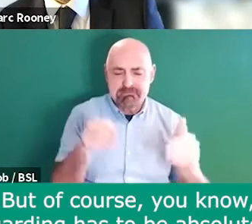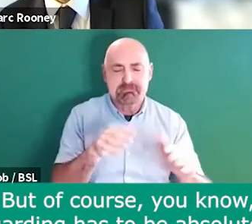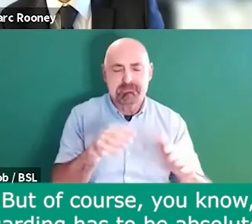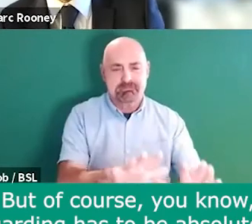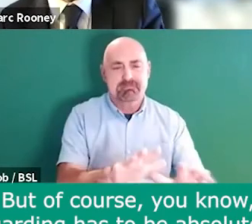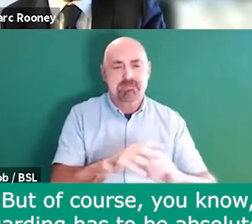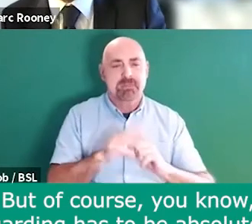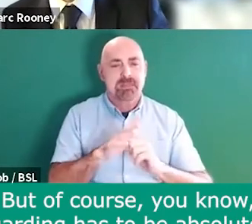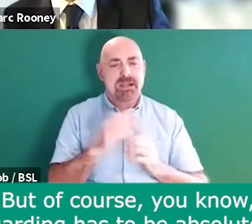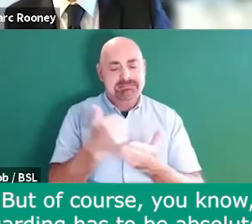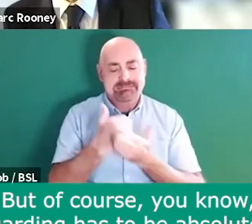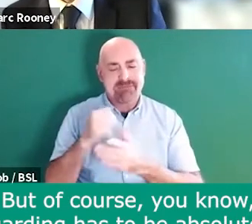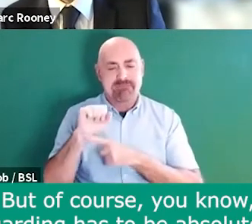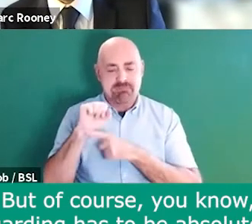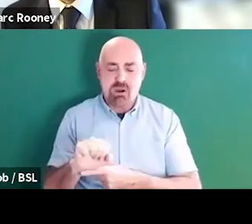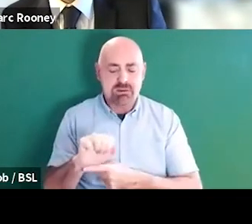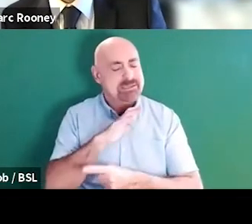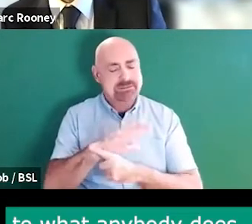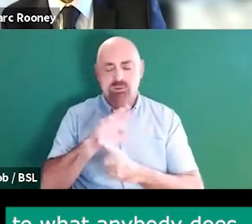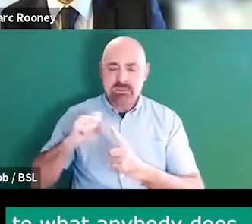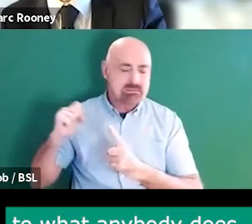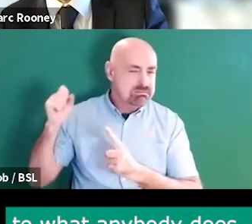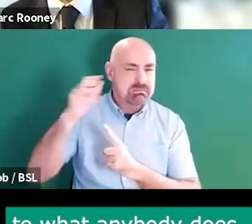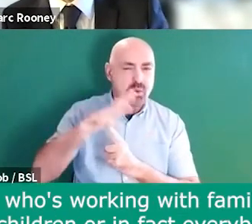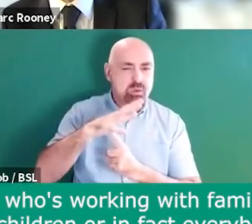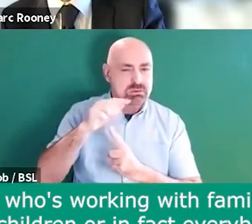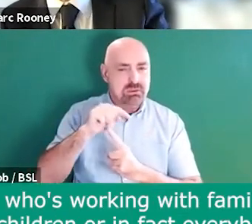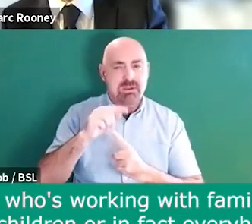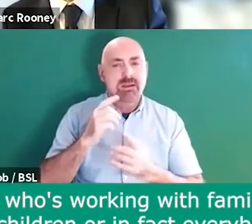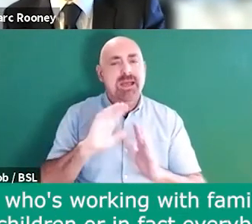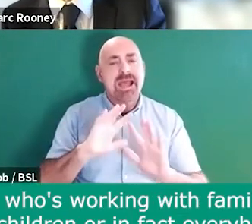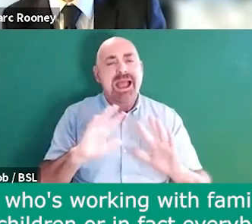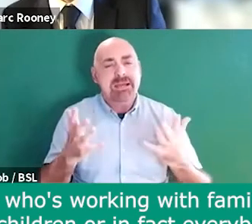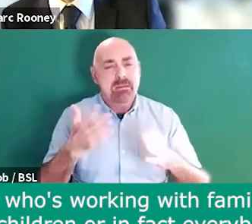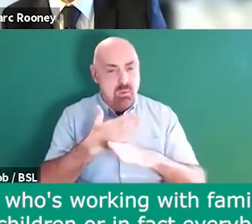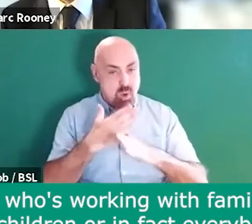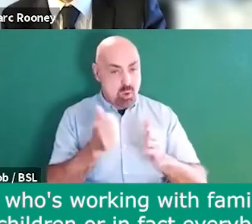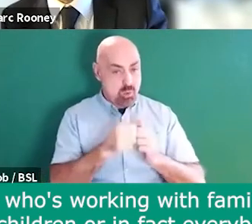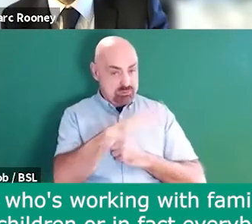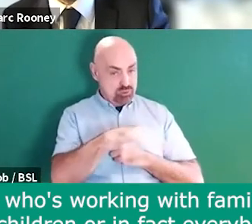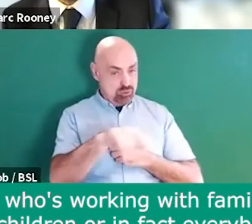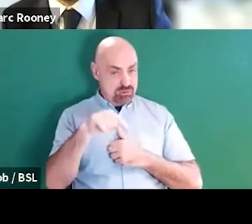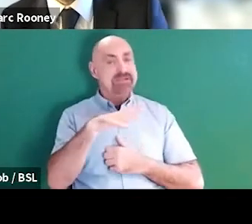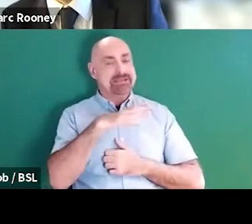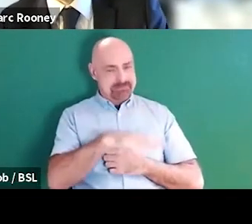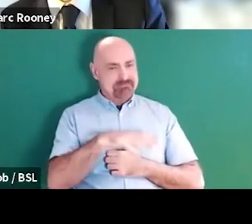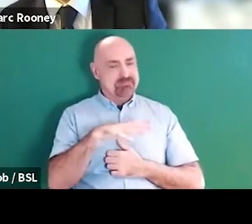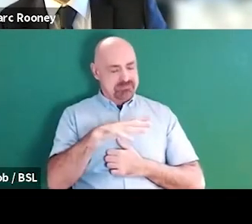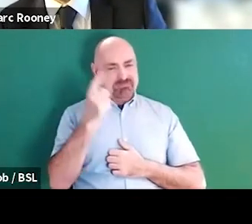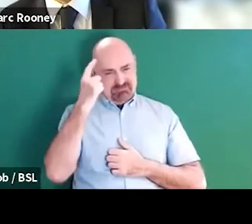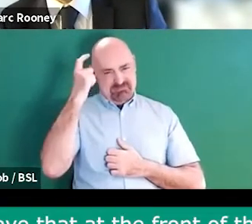you know, safeguarding has to be absolutely core to what anybody does who is working with families or with children, or in fact everybody, you